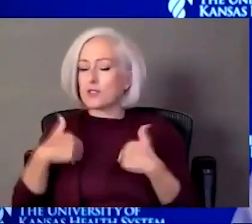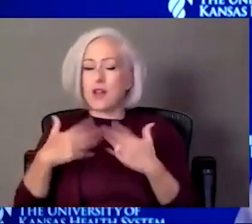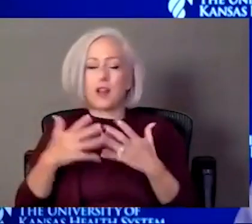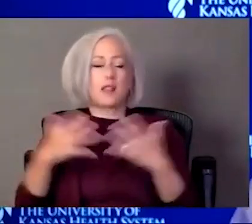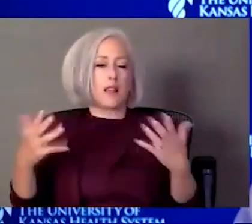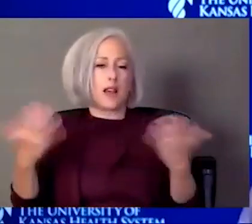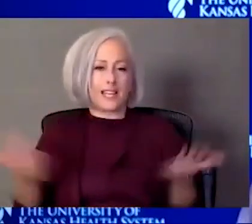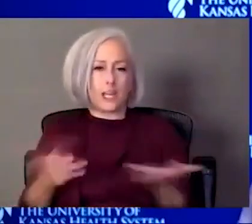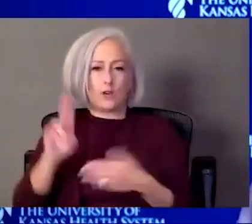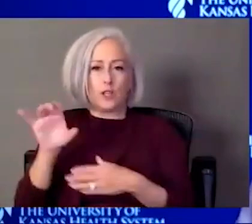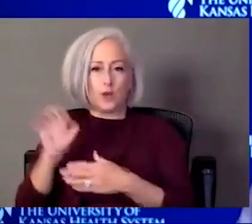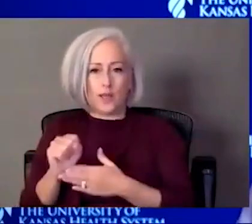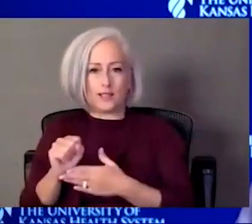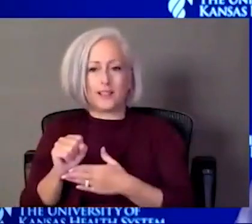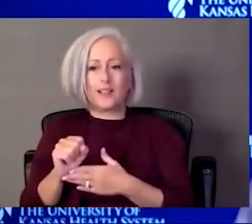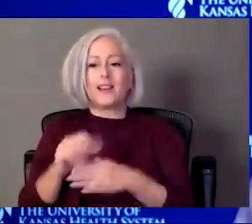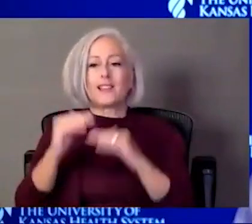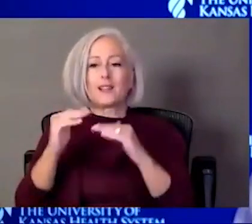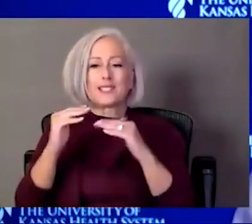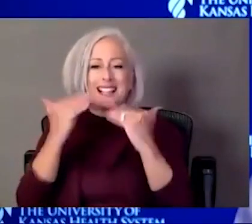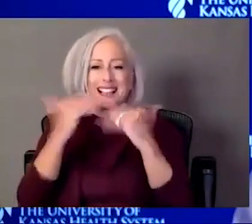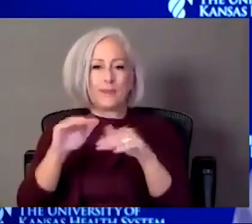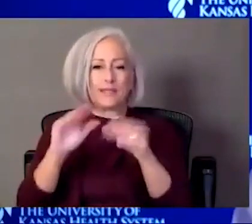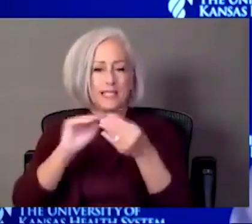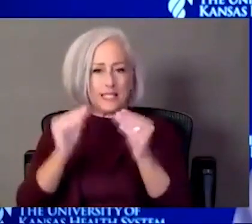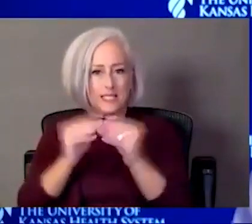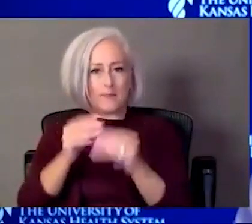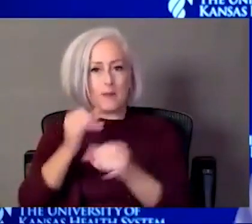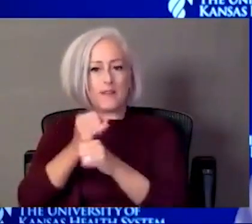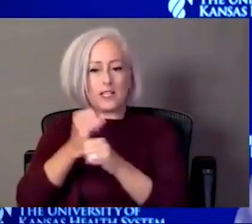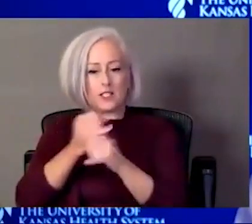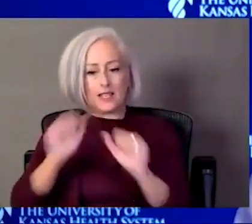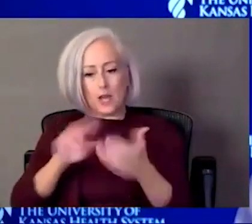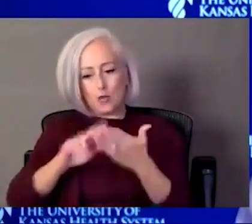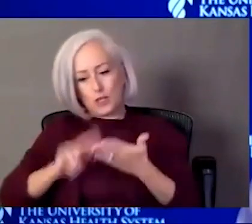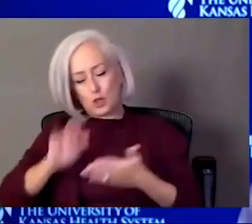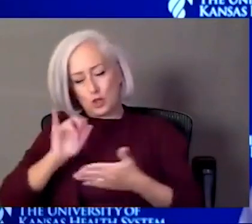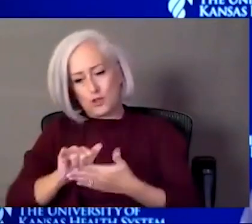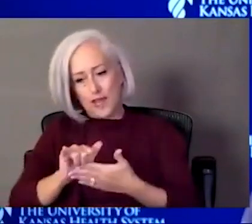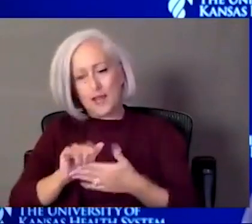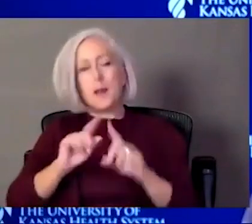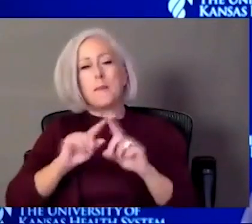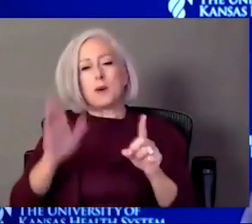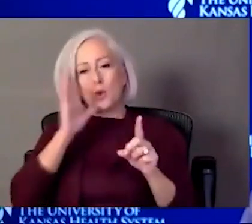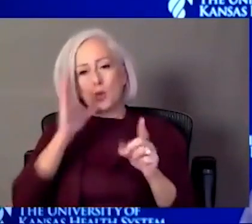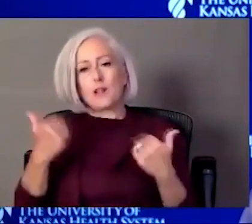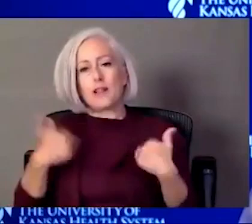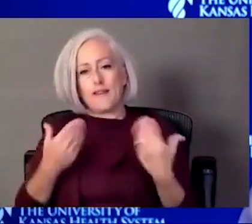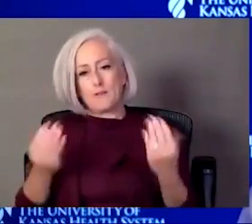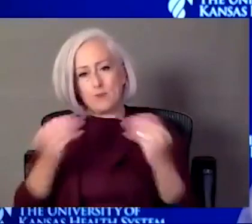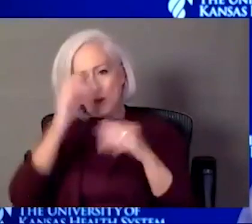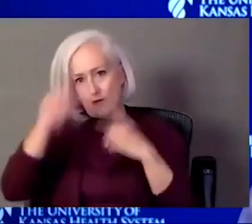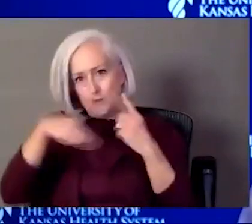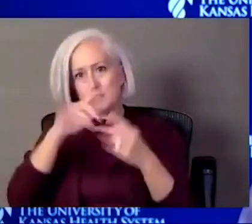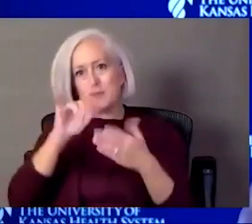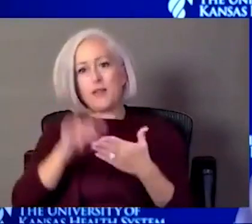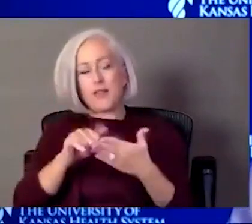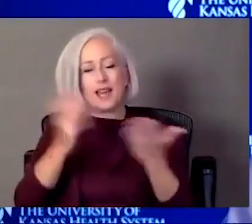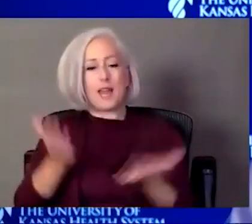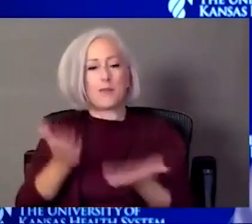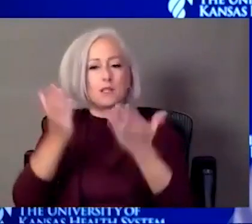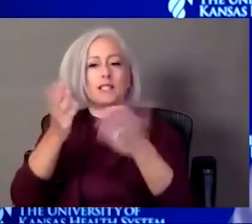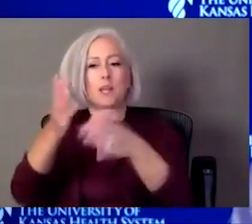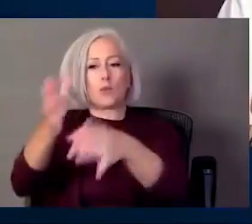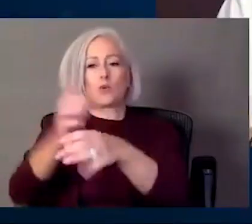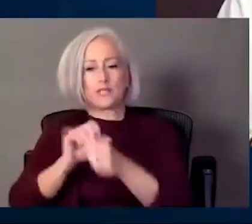institutions that can do the research on that. But, you know, we will get more information on it and present it to you as we get it. But by the way,